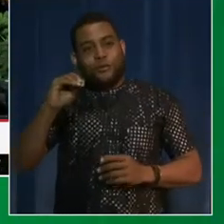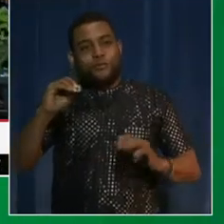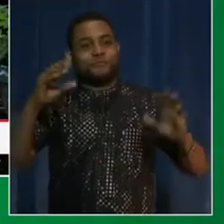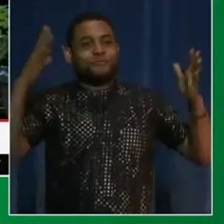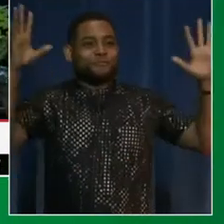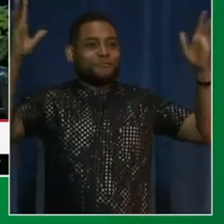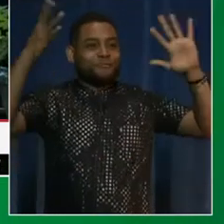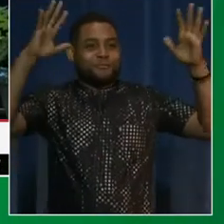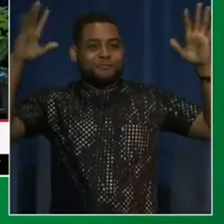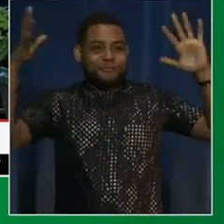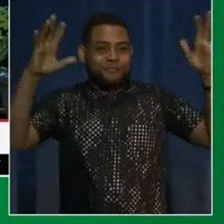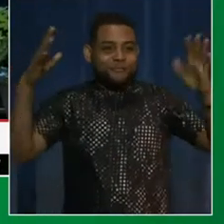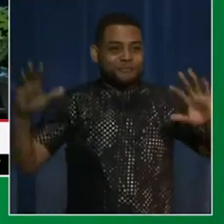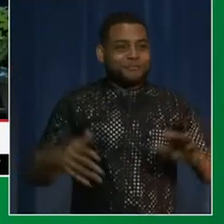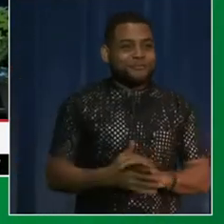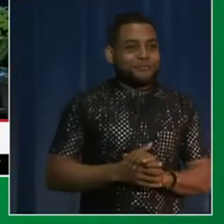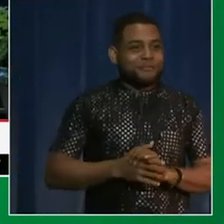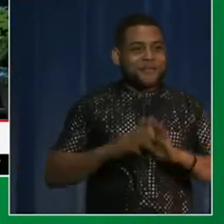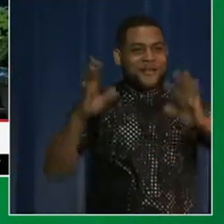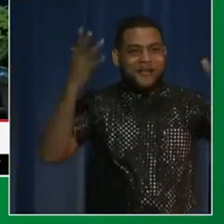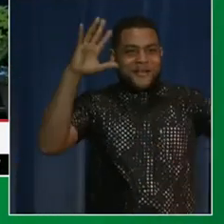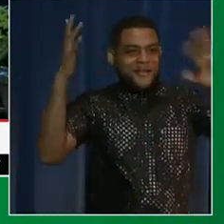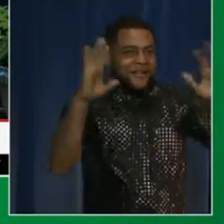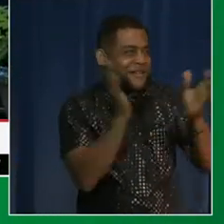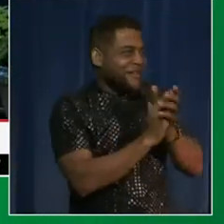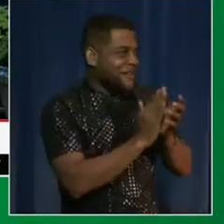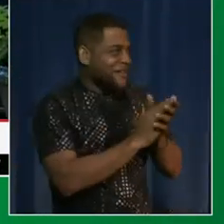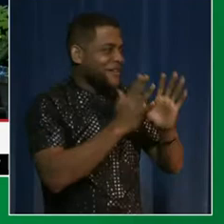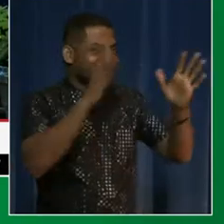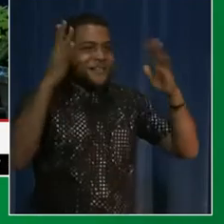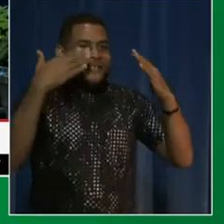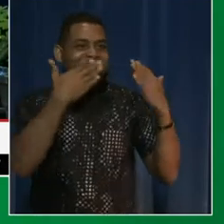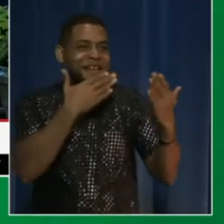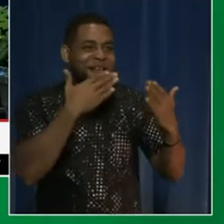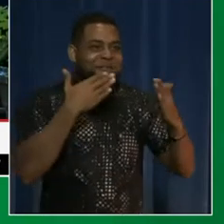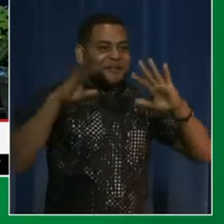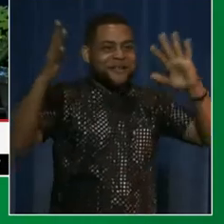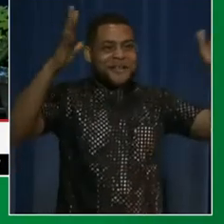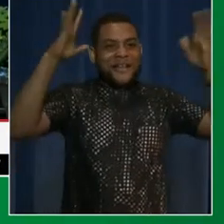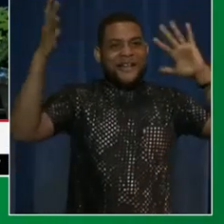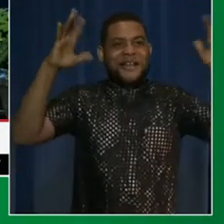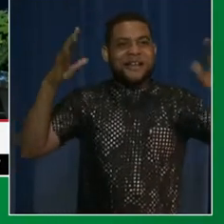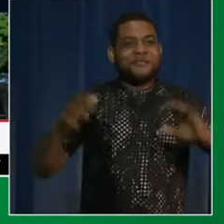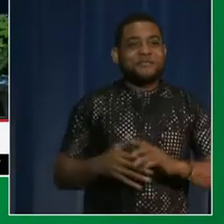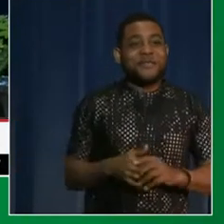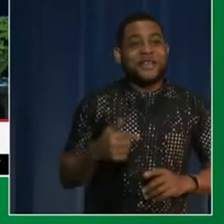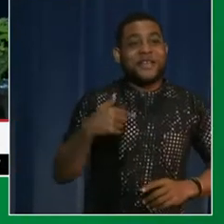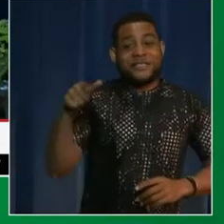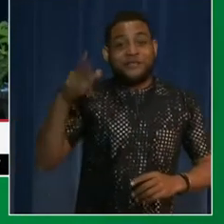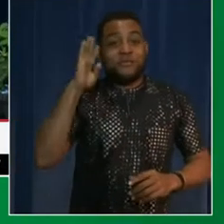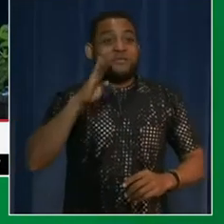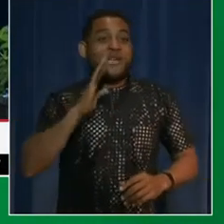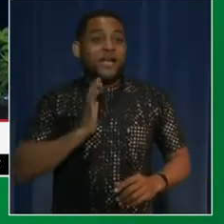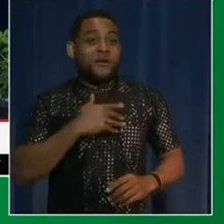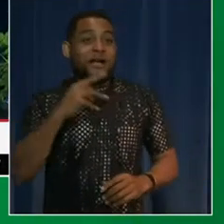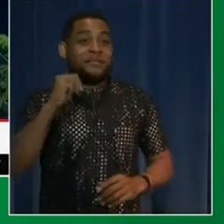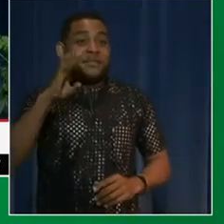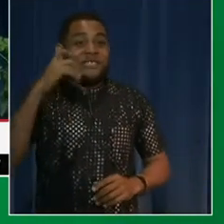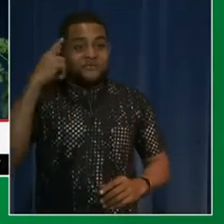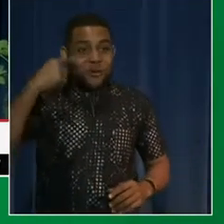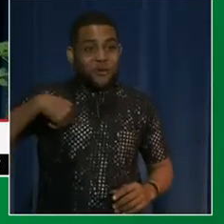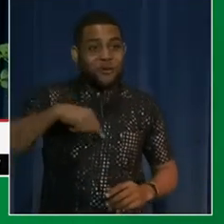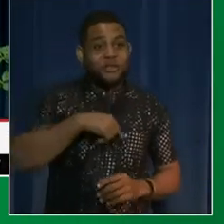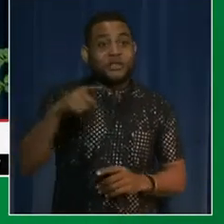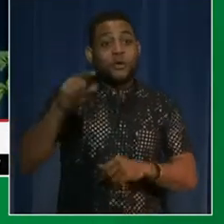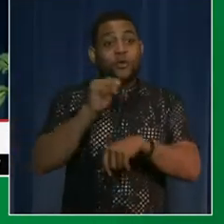Let's give Bruce Johnson another round of applause. So he'll be our master of ceremonies. He recently worked with Keith Sellers to